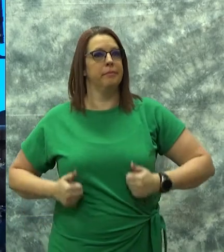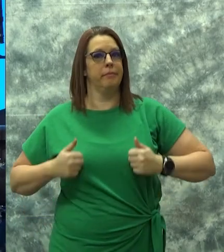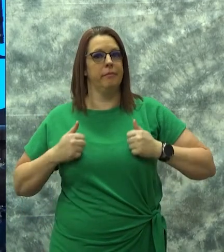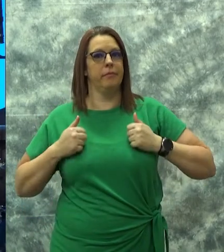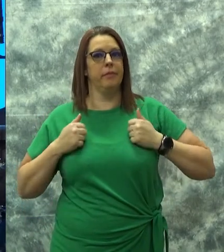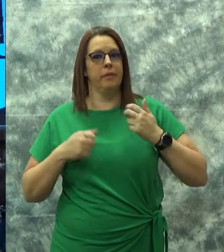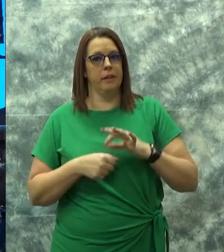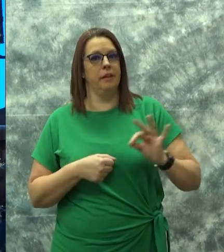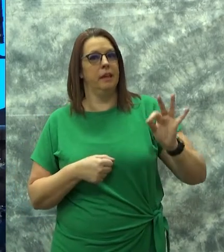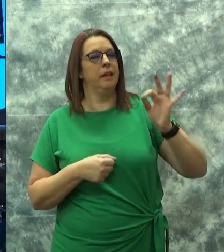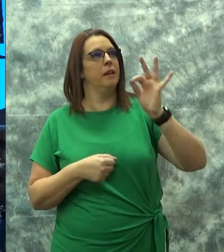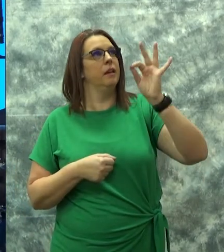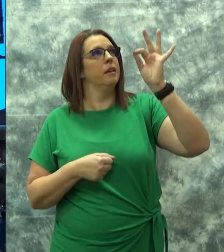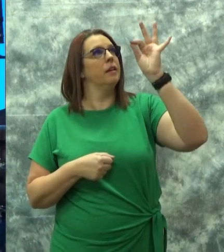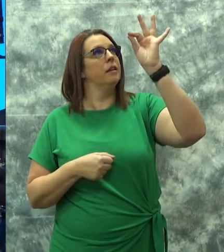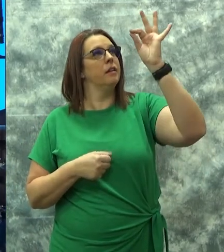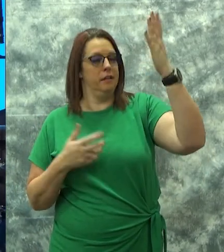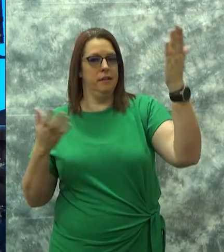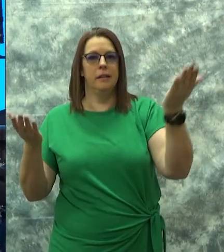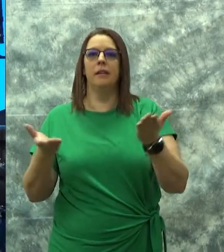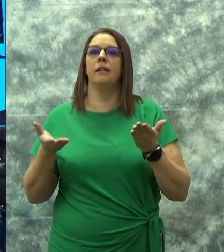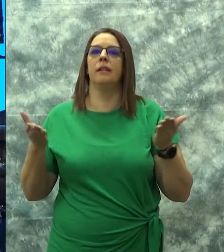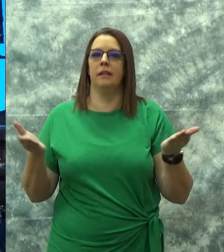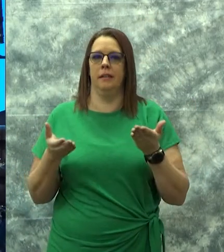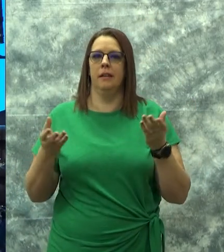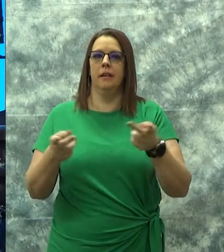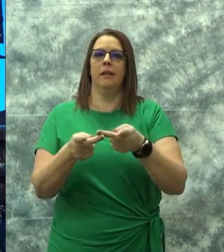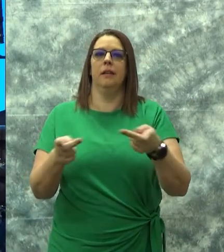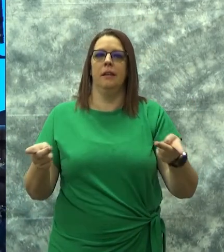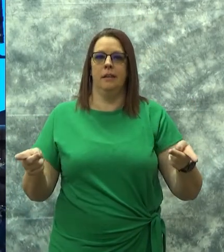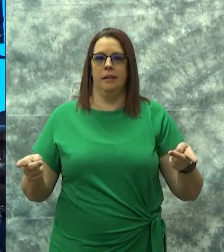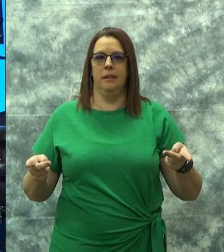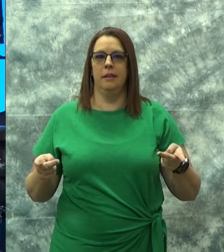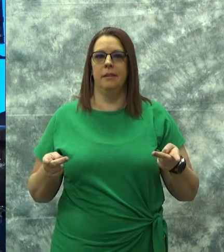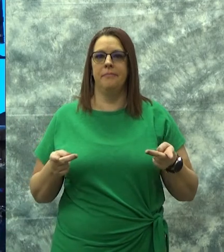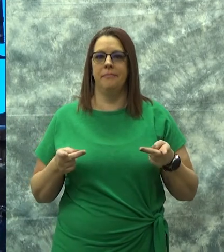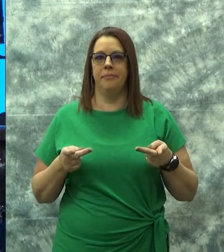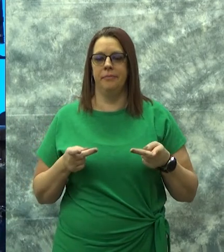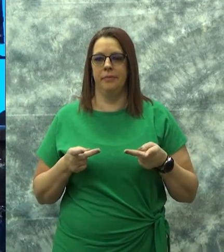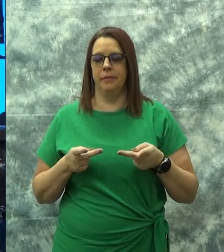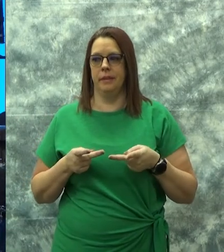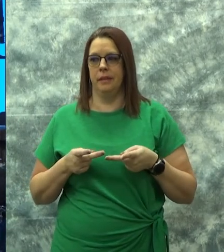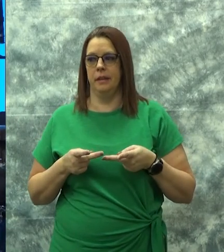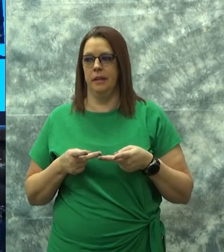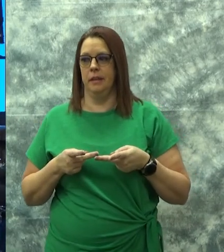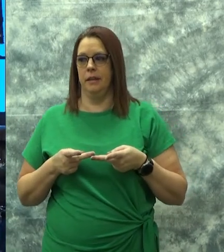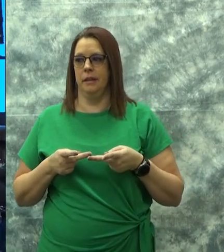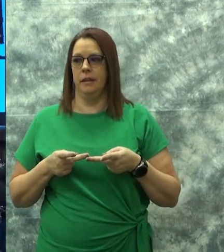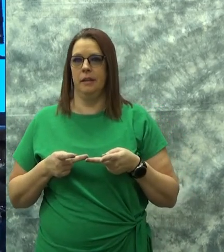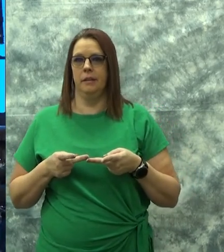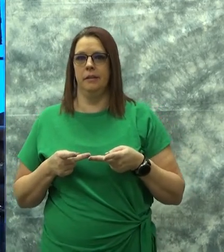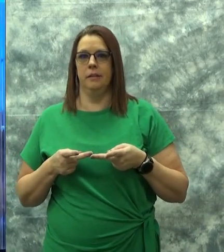Surely the presence of God is in this place.